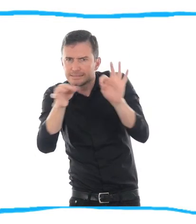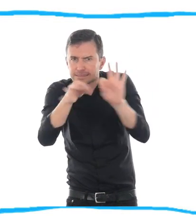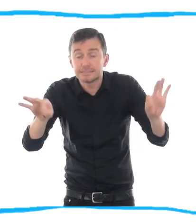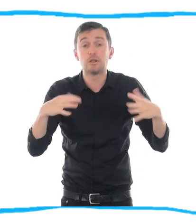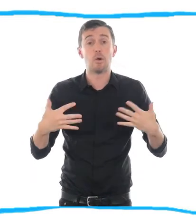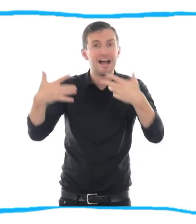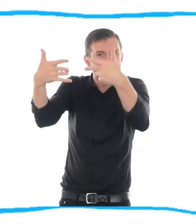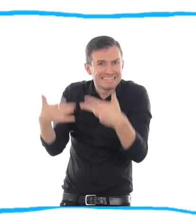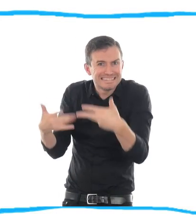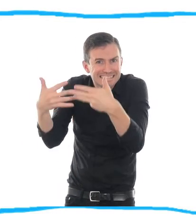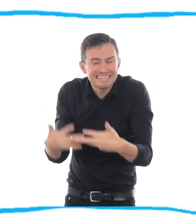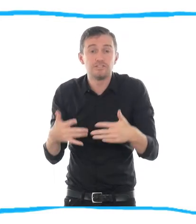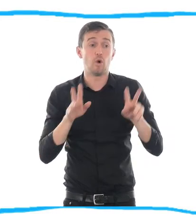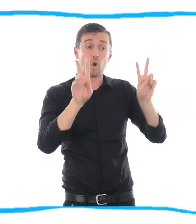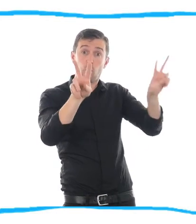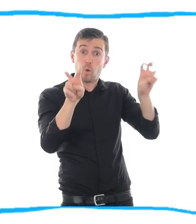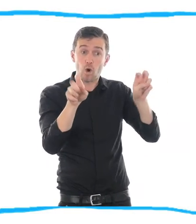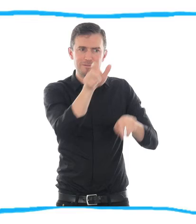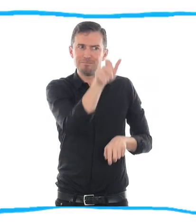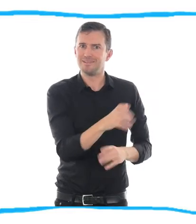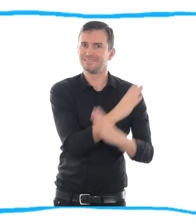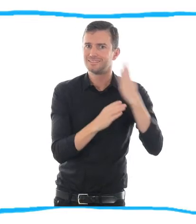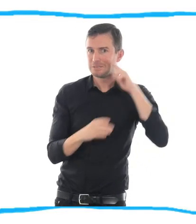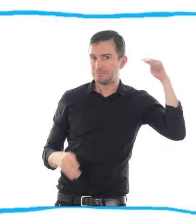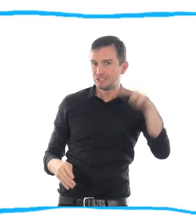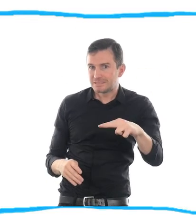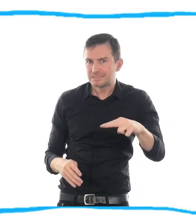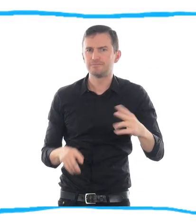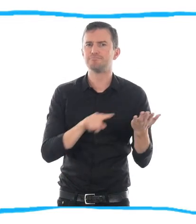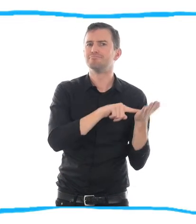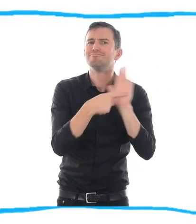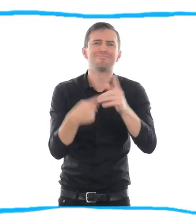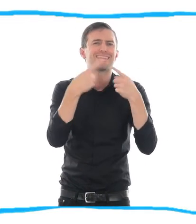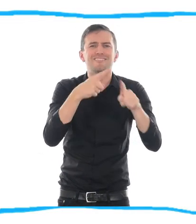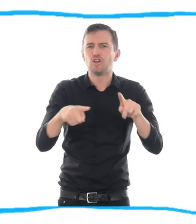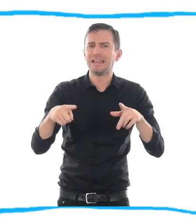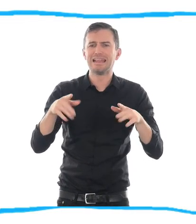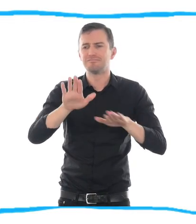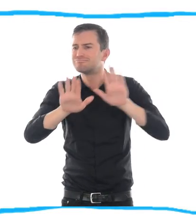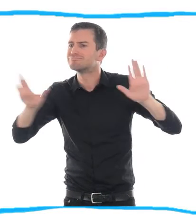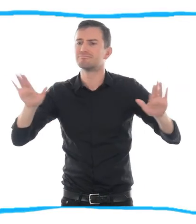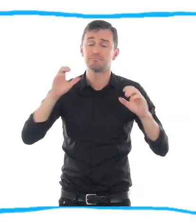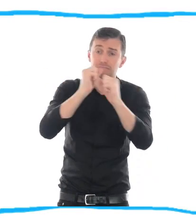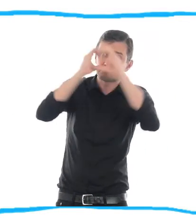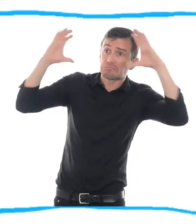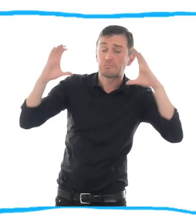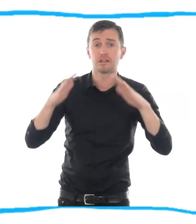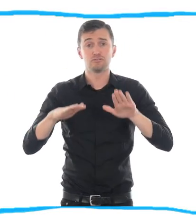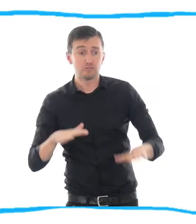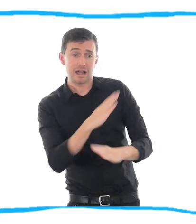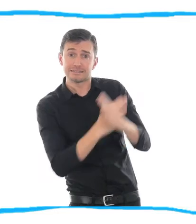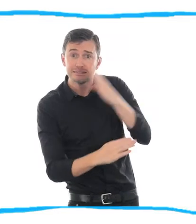disability perspective. Through Communication for Development and Program Communication, children and adults with disabilities can also